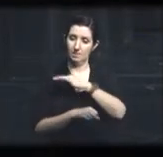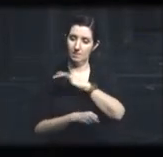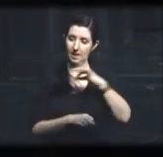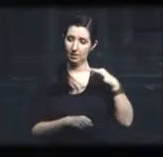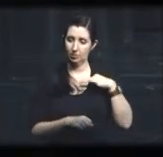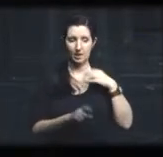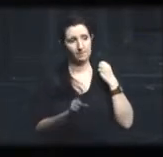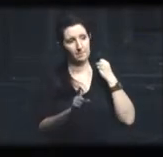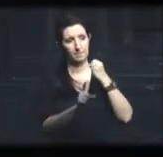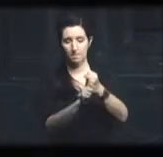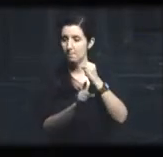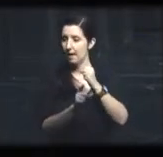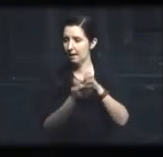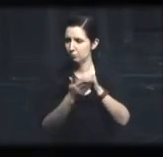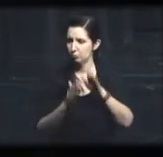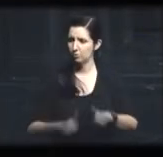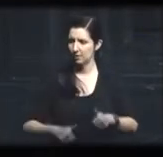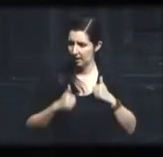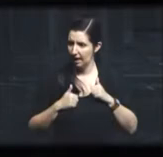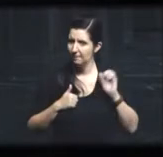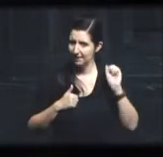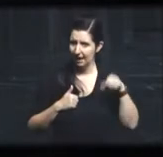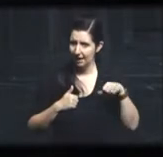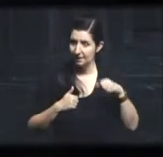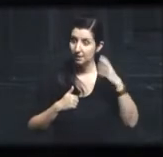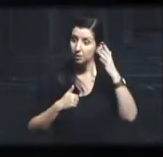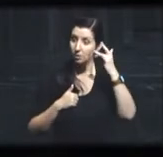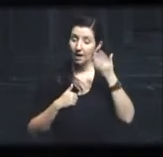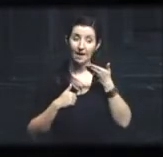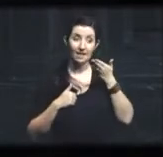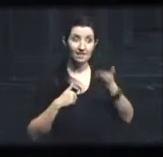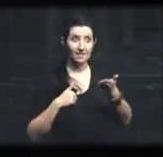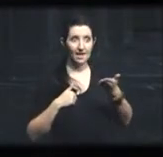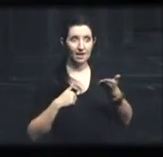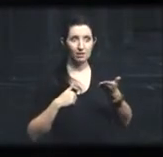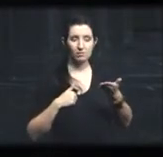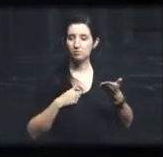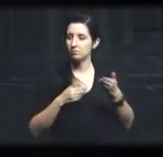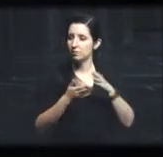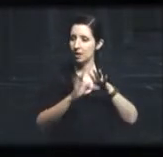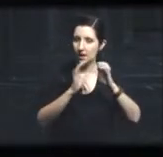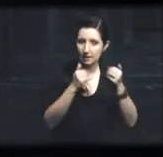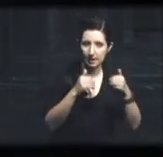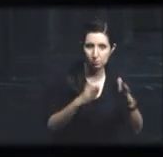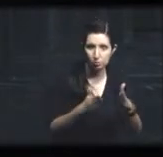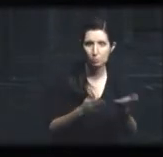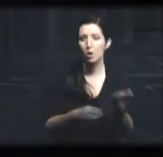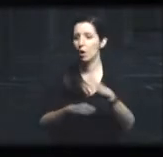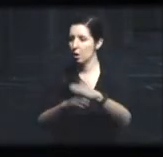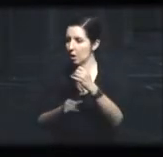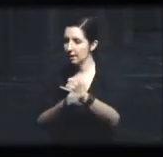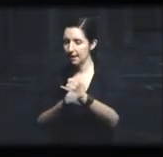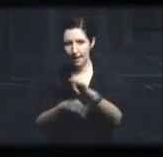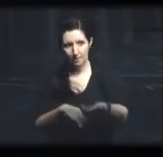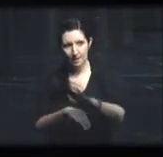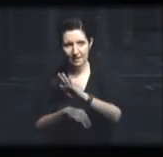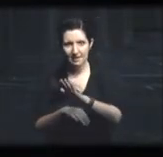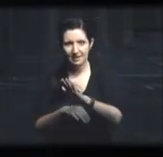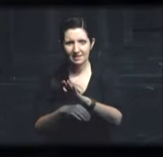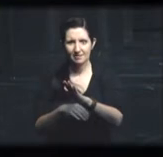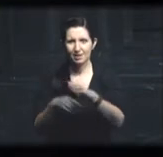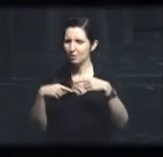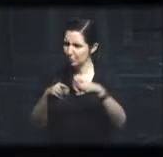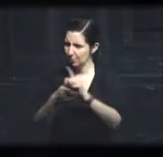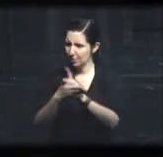difference because they're in the classroom and on campus full days, every day, engaged in committee work,